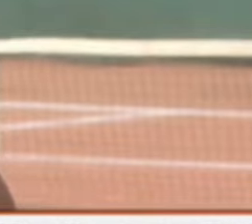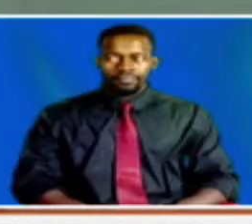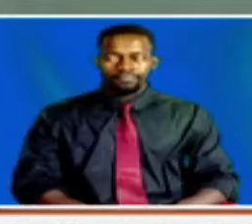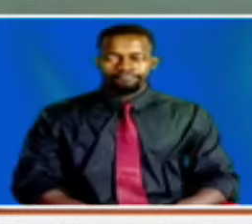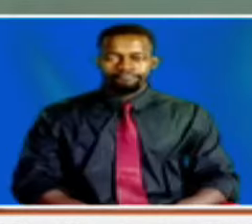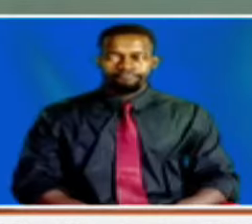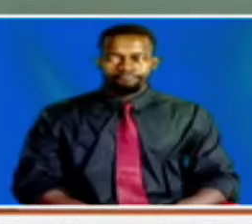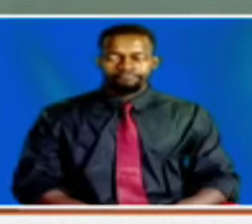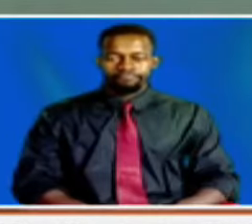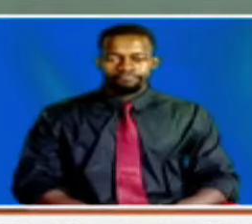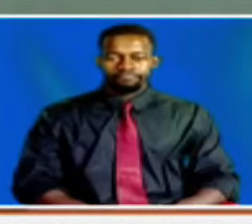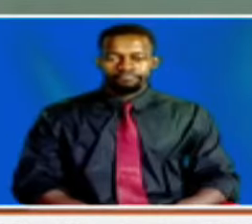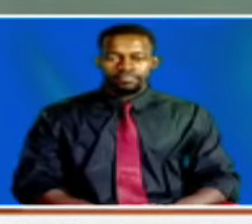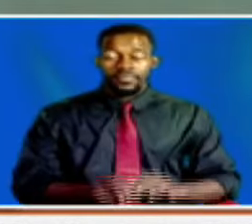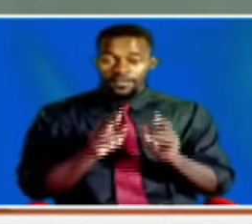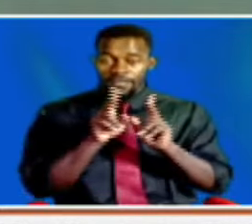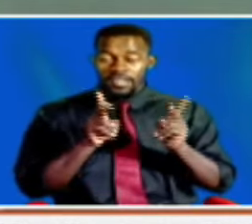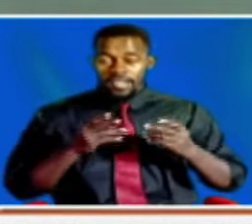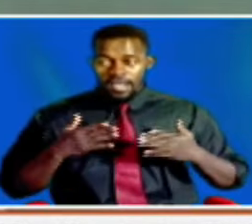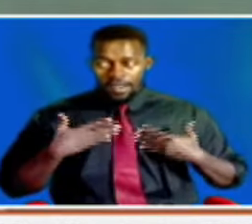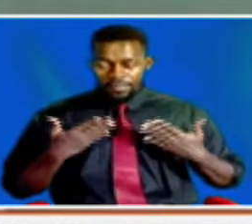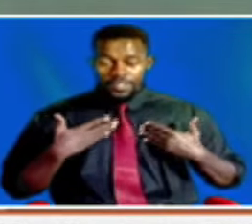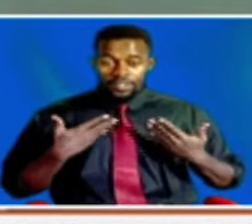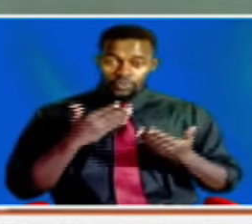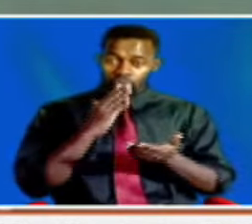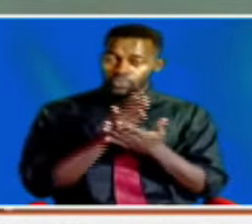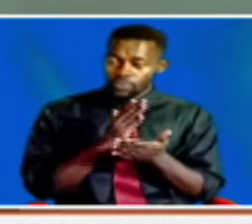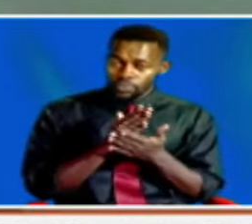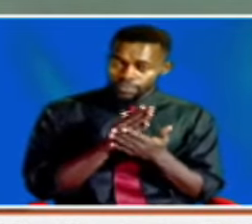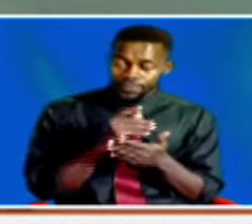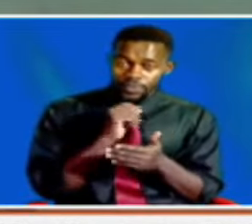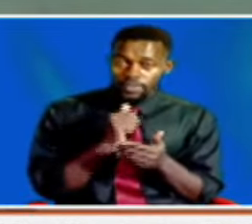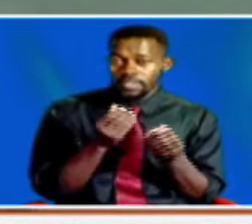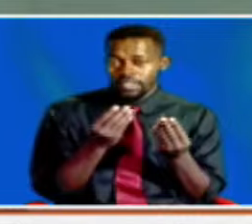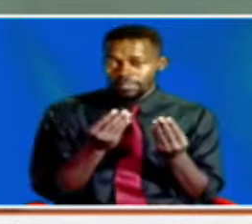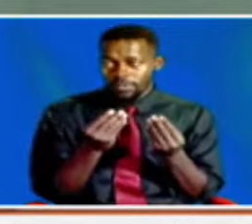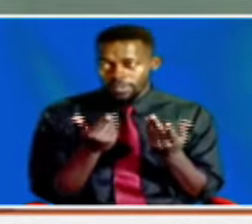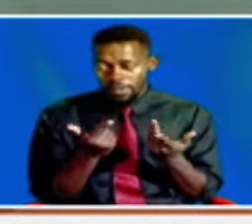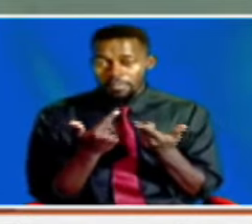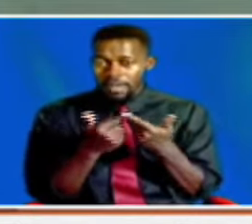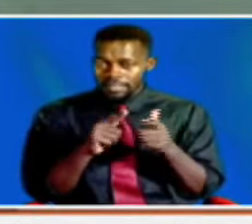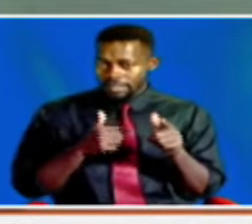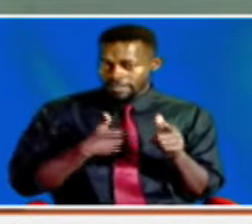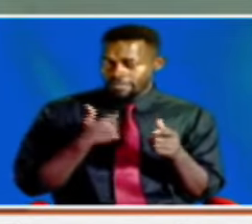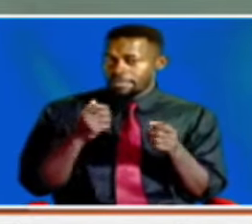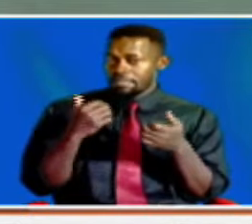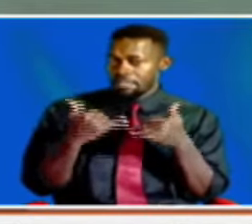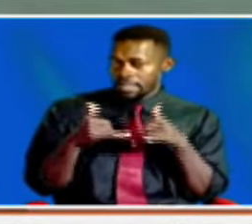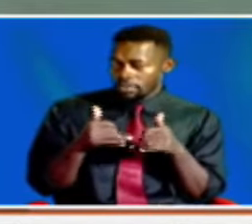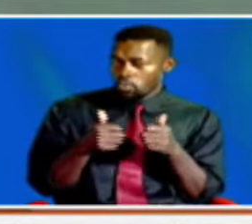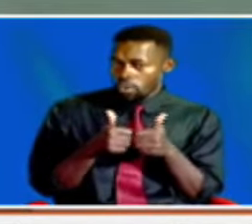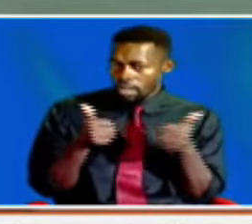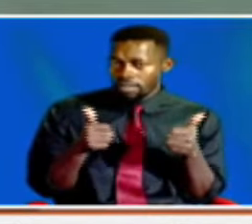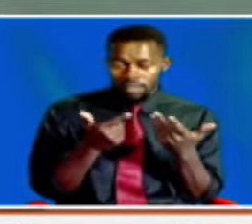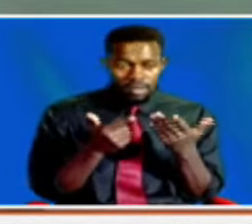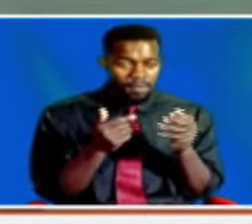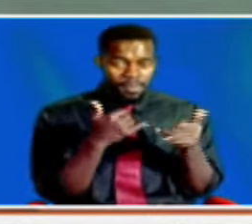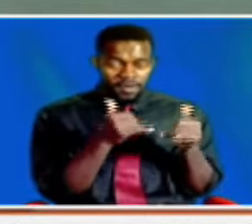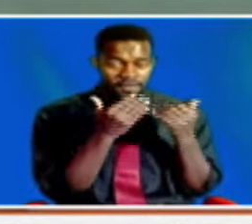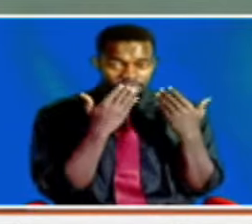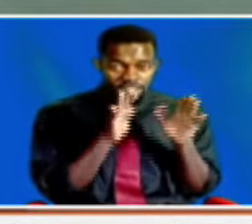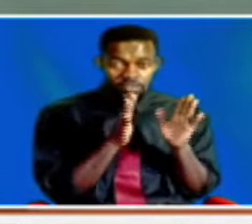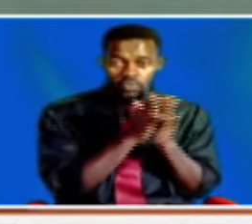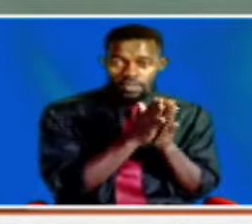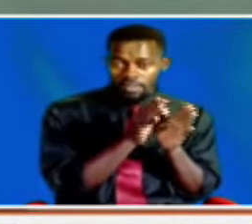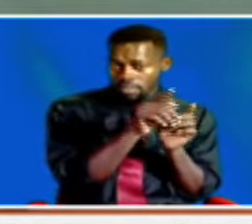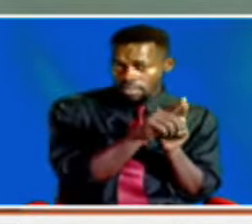Solid score, but it was a really good match. And then I had my doubles match with Neha, my doubles partner. We